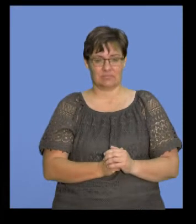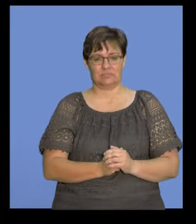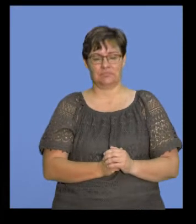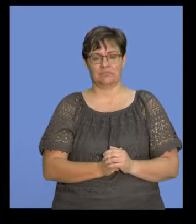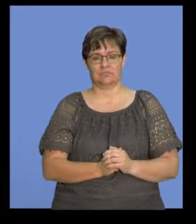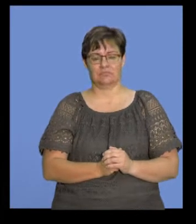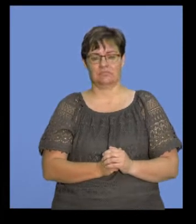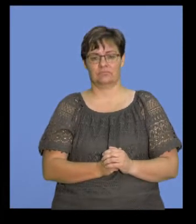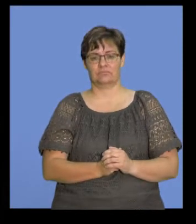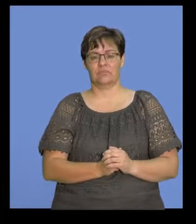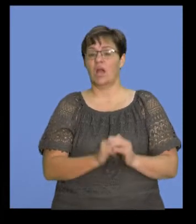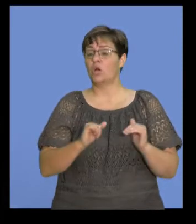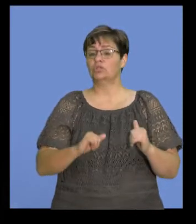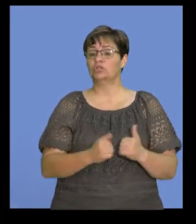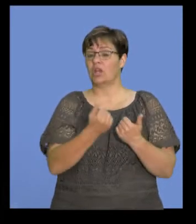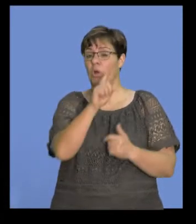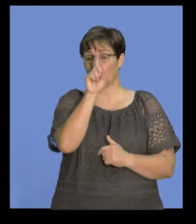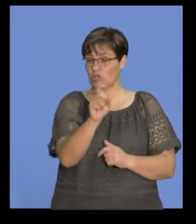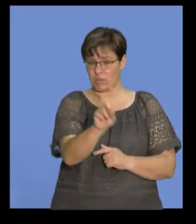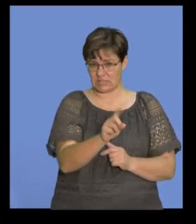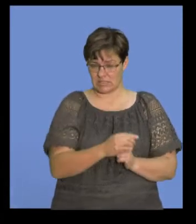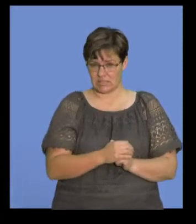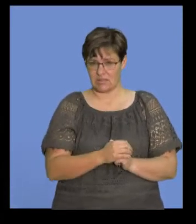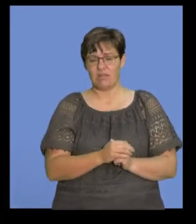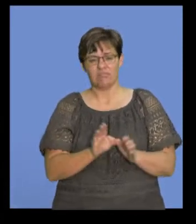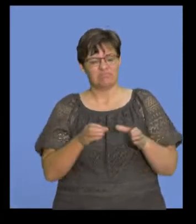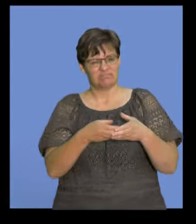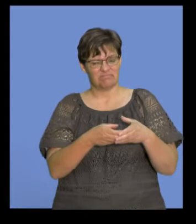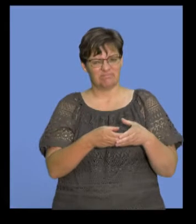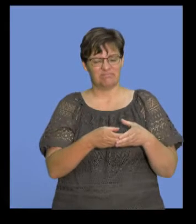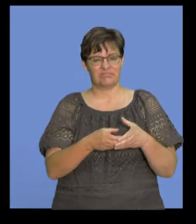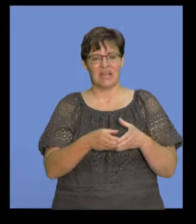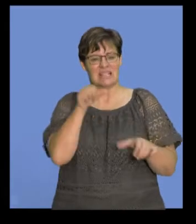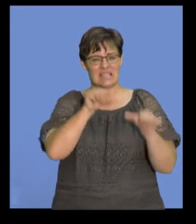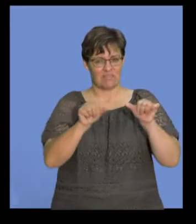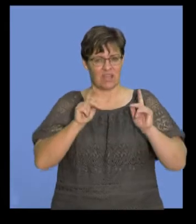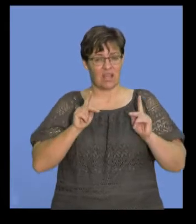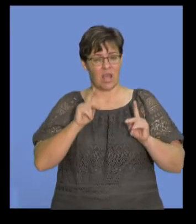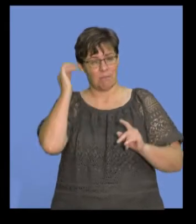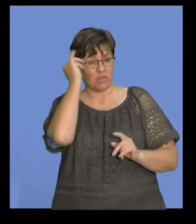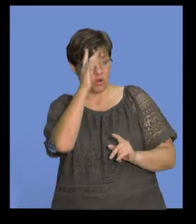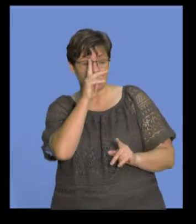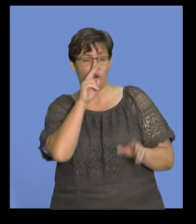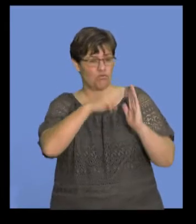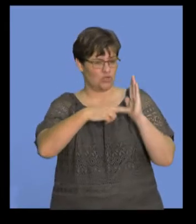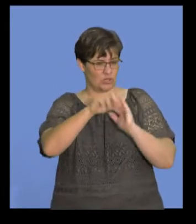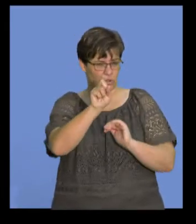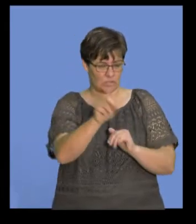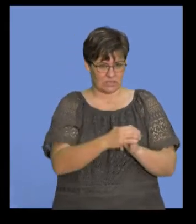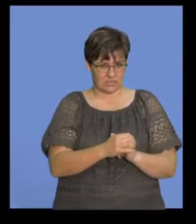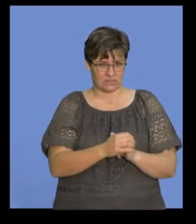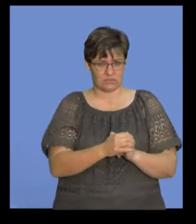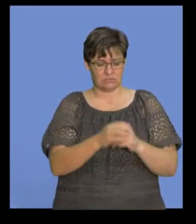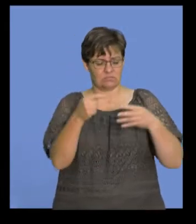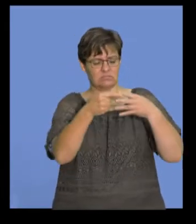So the challenge question is for you, relating to this section on scientific methodology, reads as follows. Which of